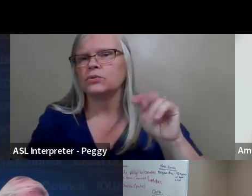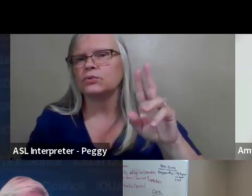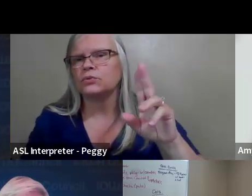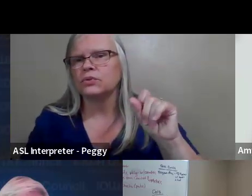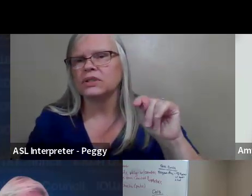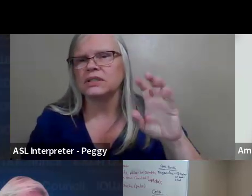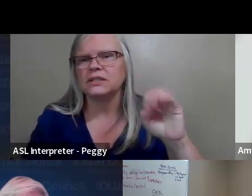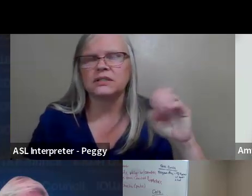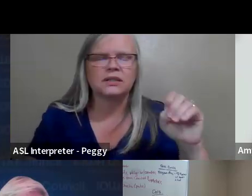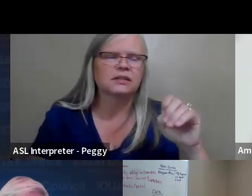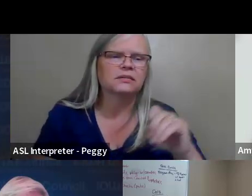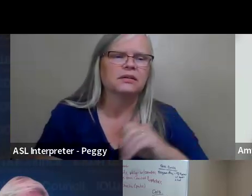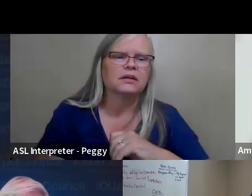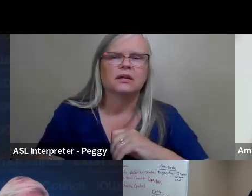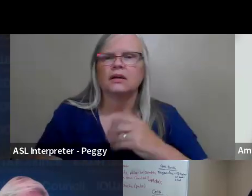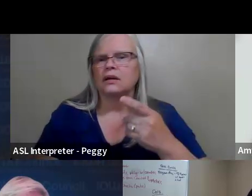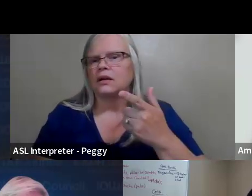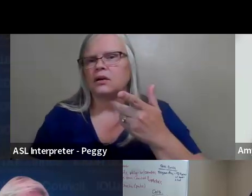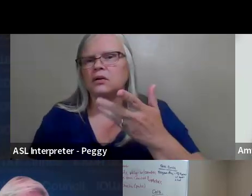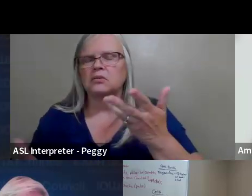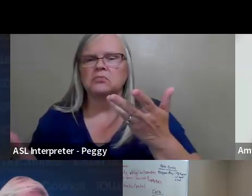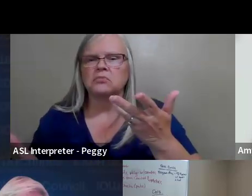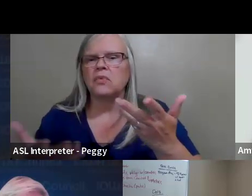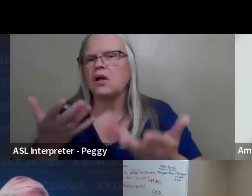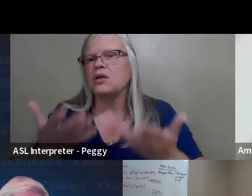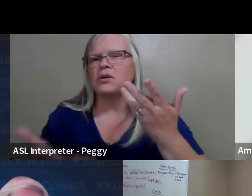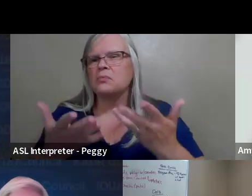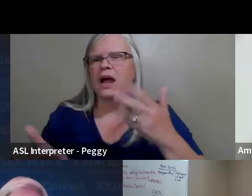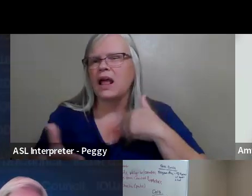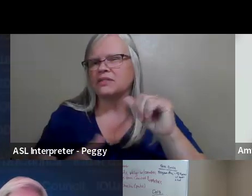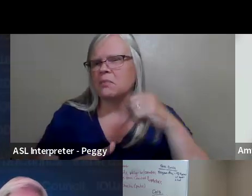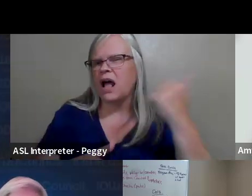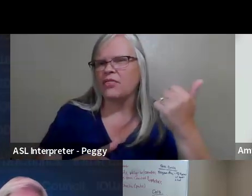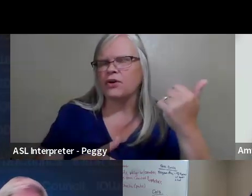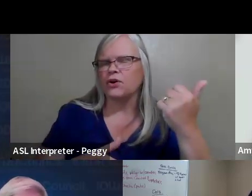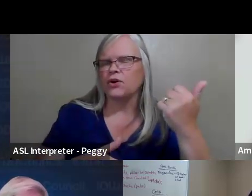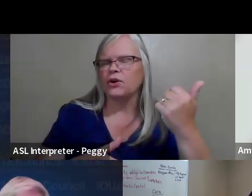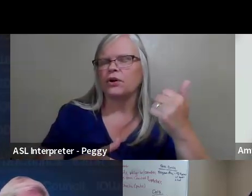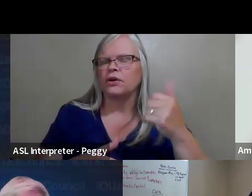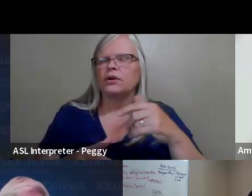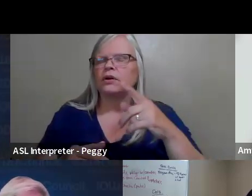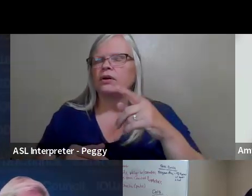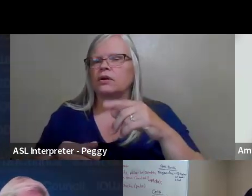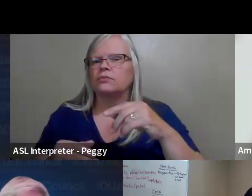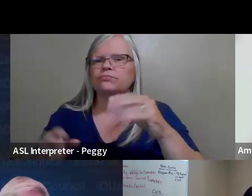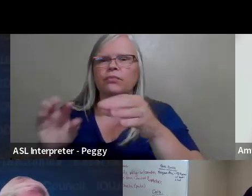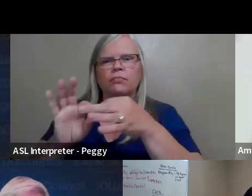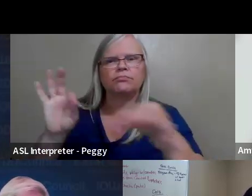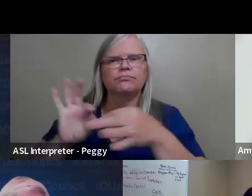have a public measure or two thrown on there as well, for your cities or your schools.